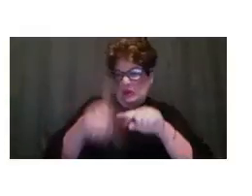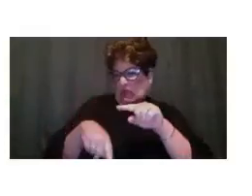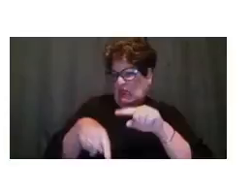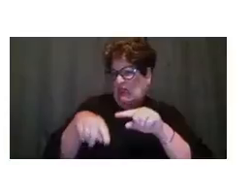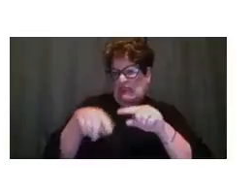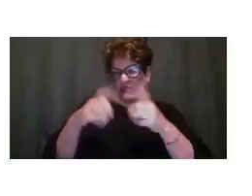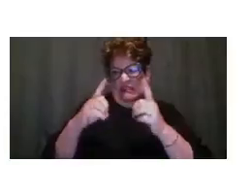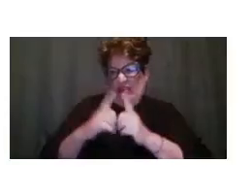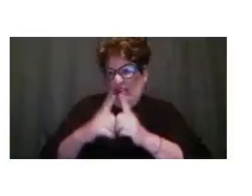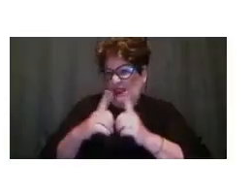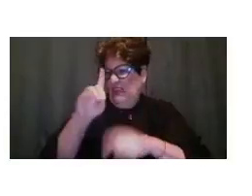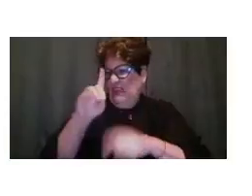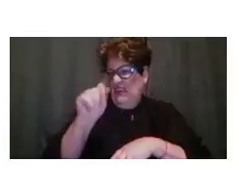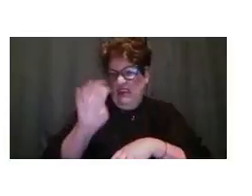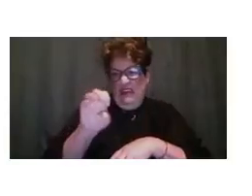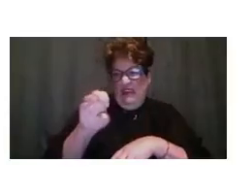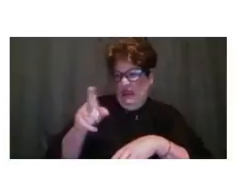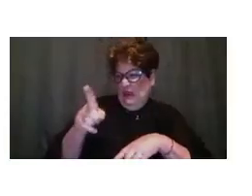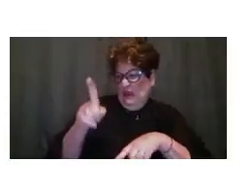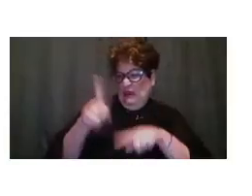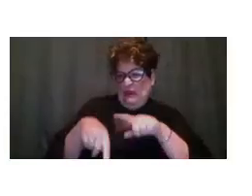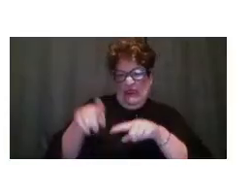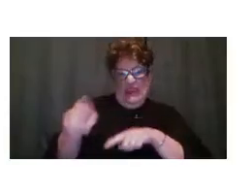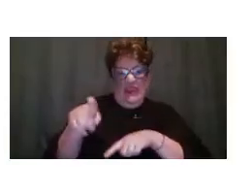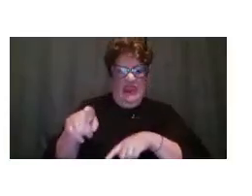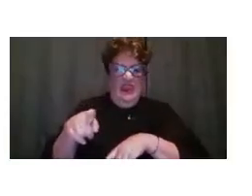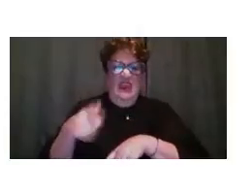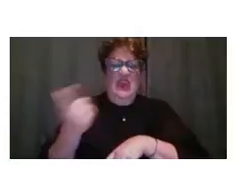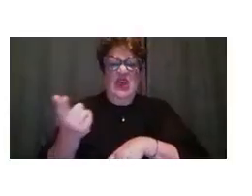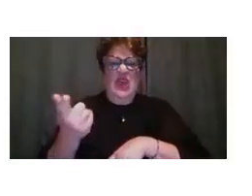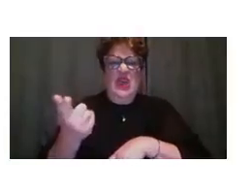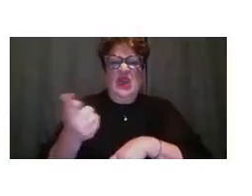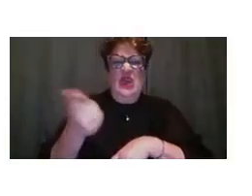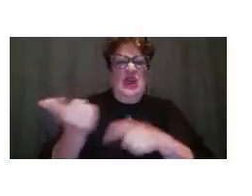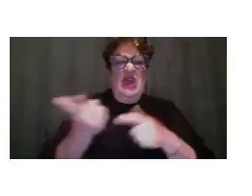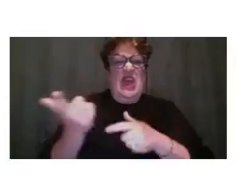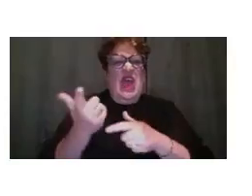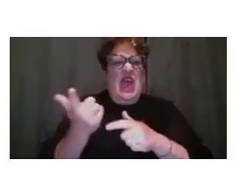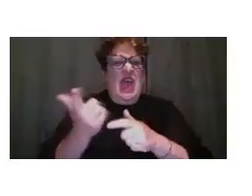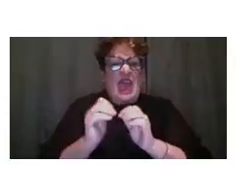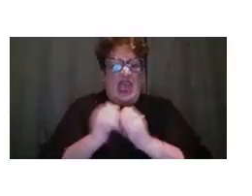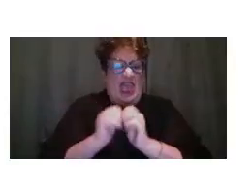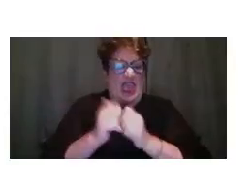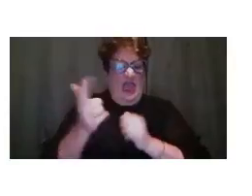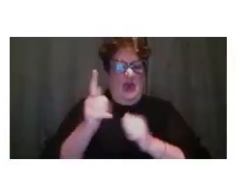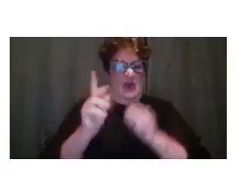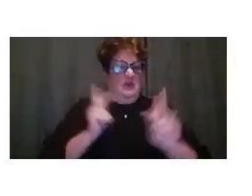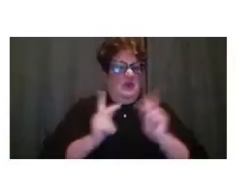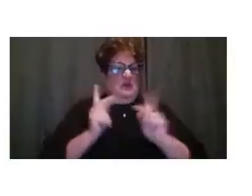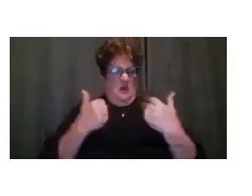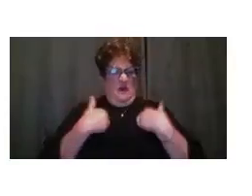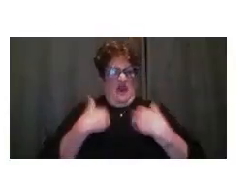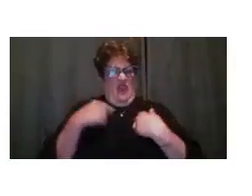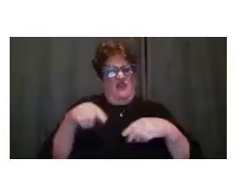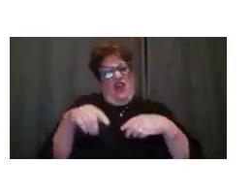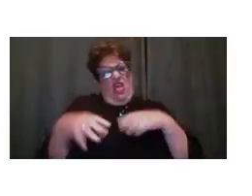know, how the story used to go, people with